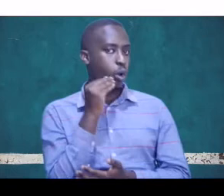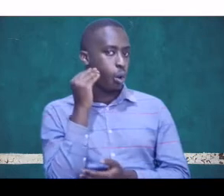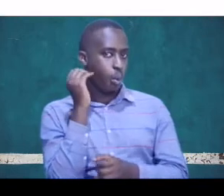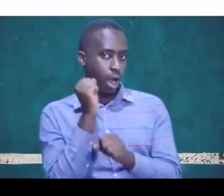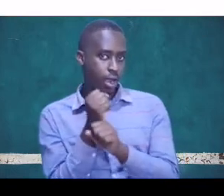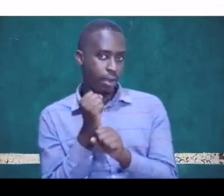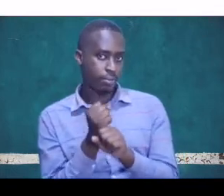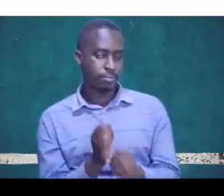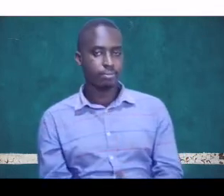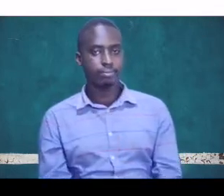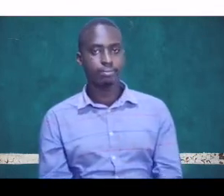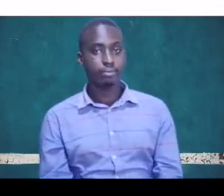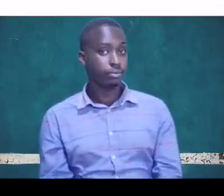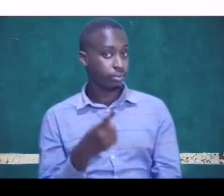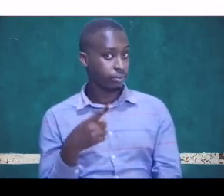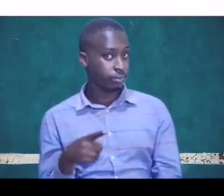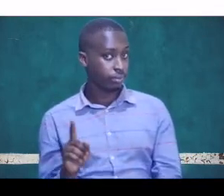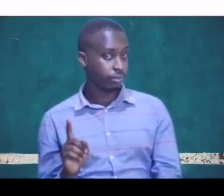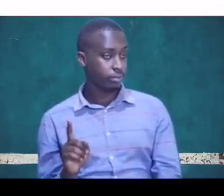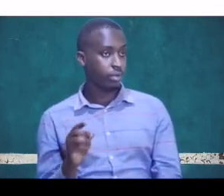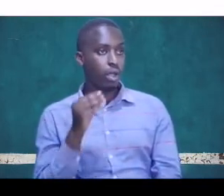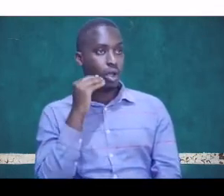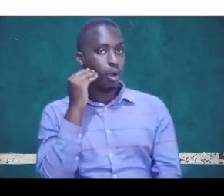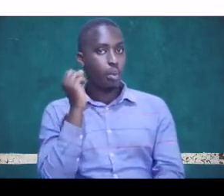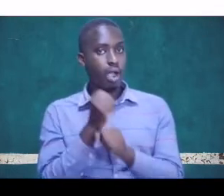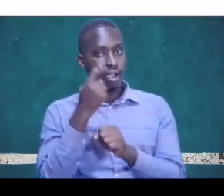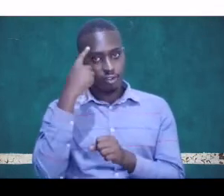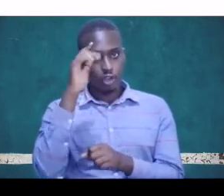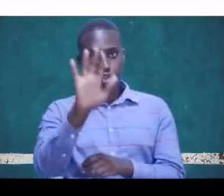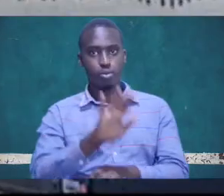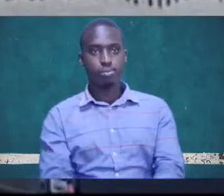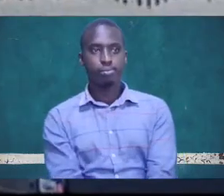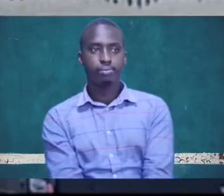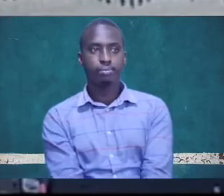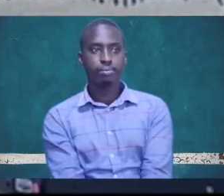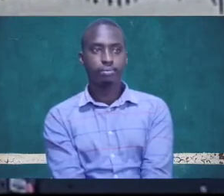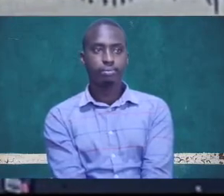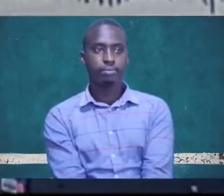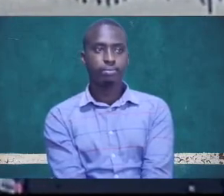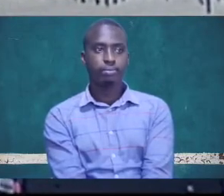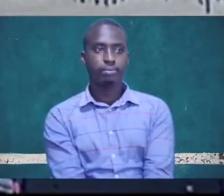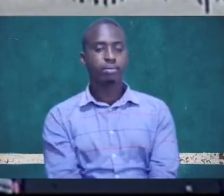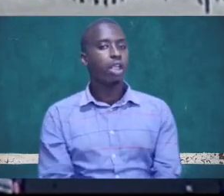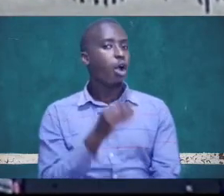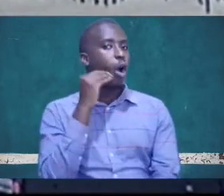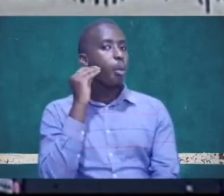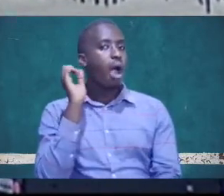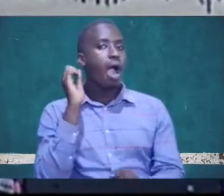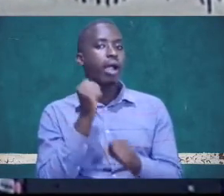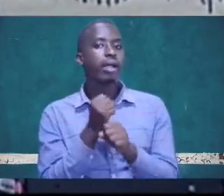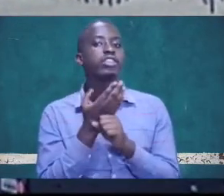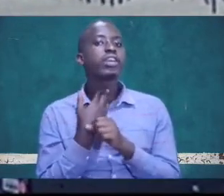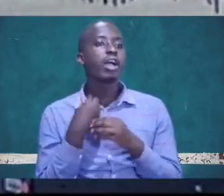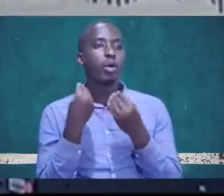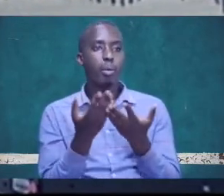homework, right? The homework for you. A homework that I'm going to give you,